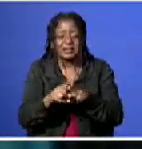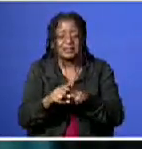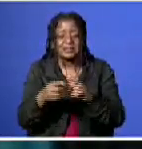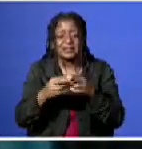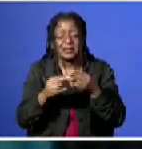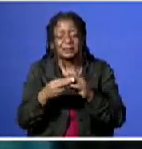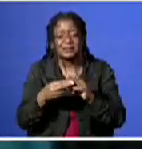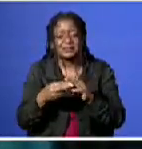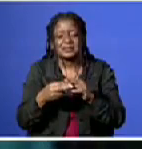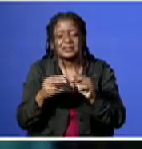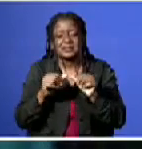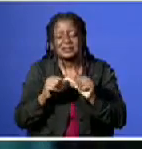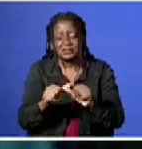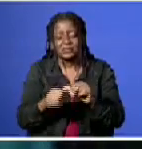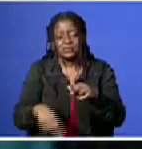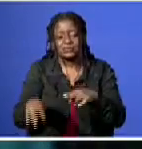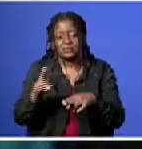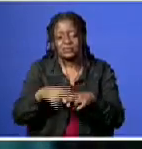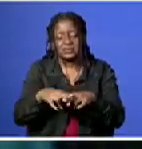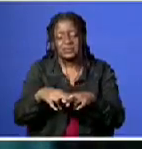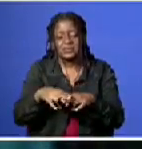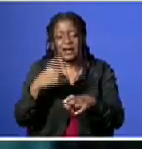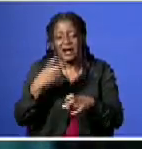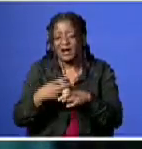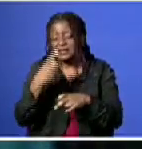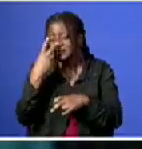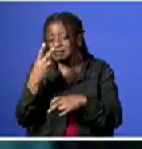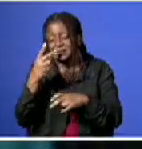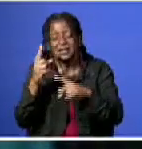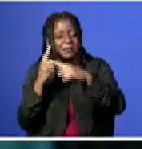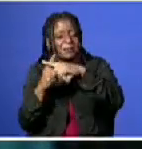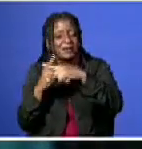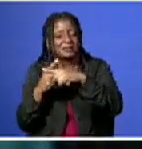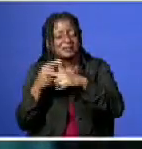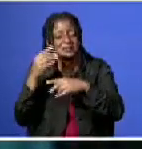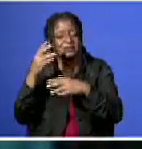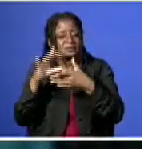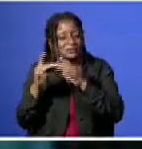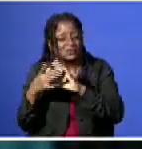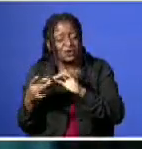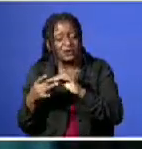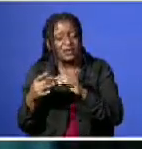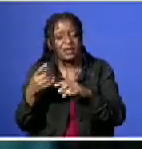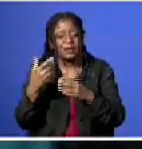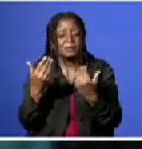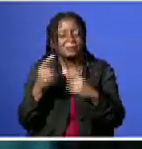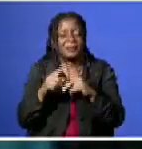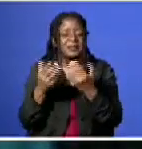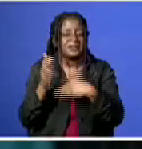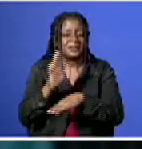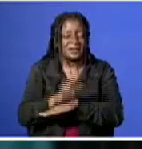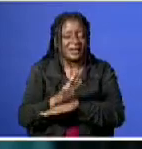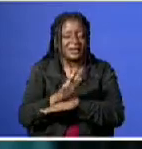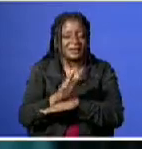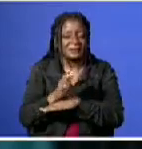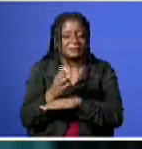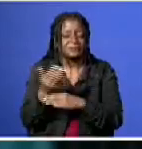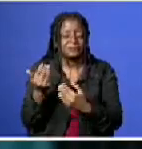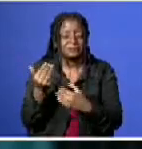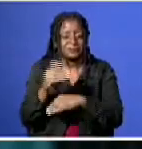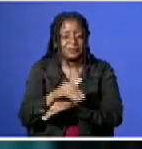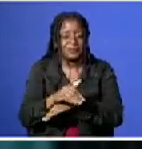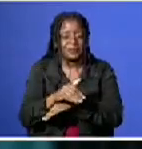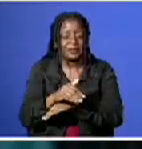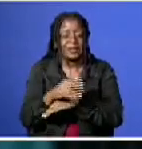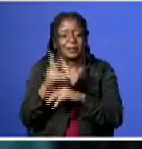negative situation. But tonight, this recovered COVID-19 patient who also undergoes dialysis and just happens to be our colleague